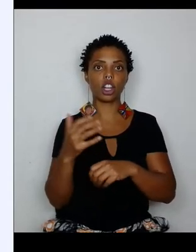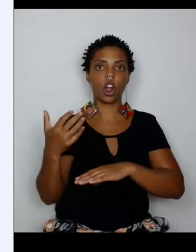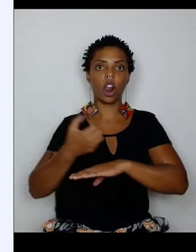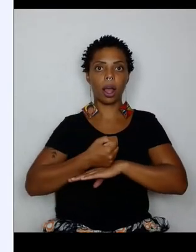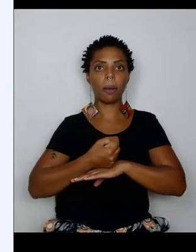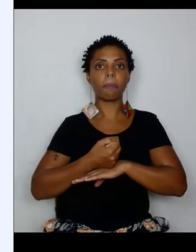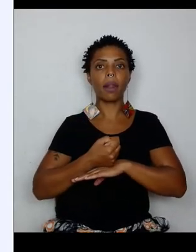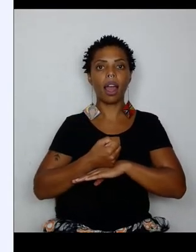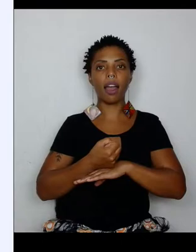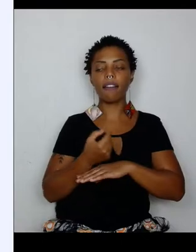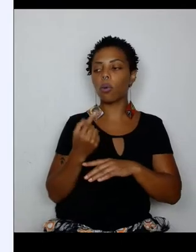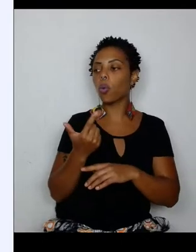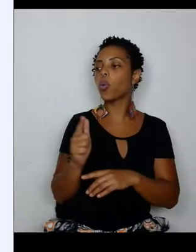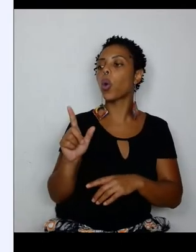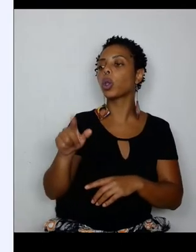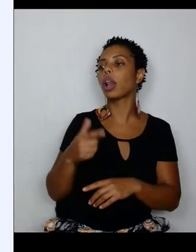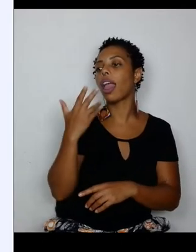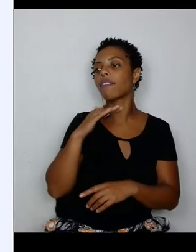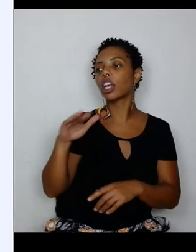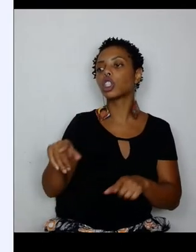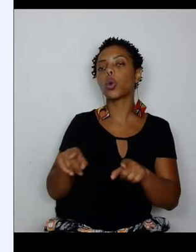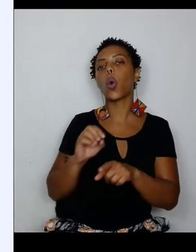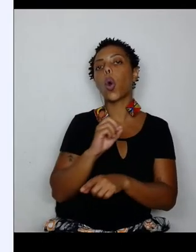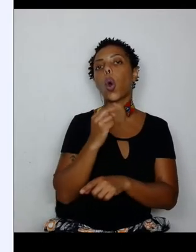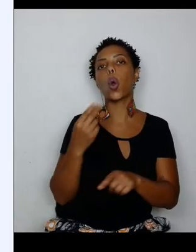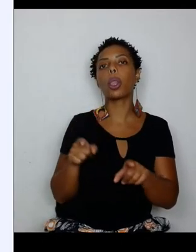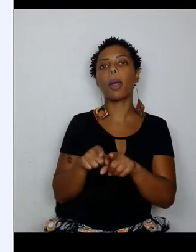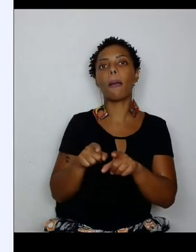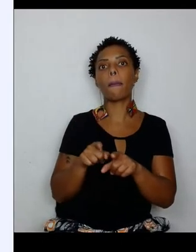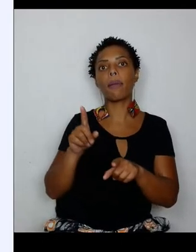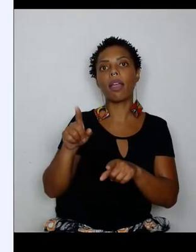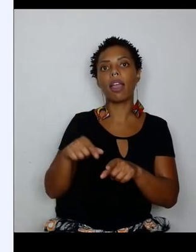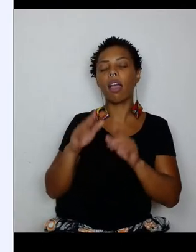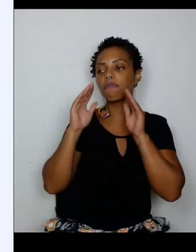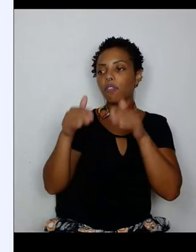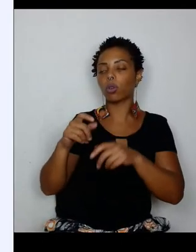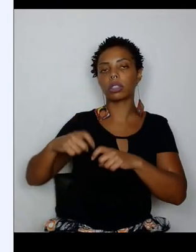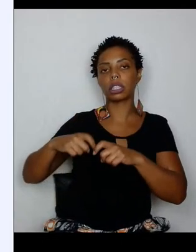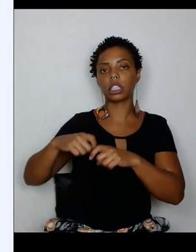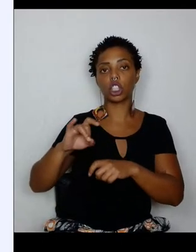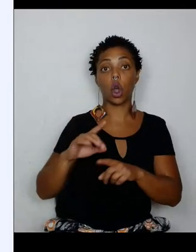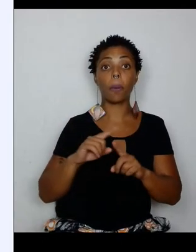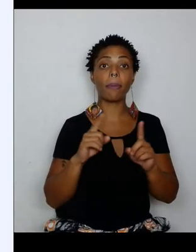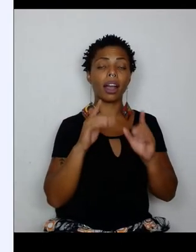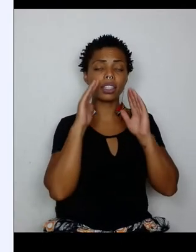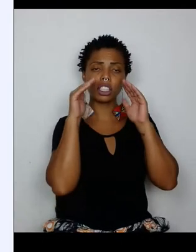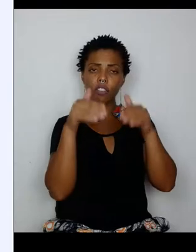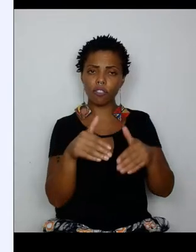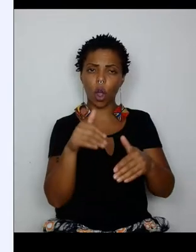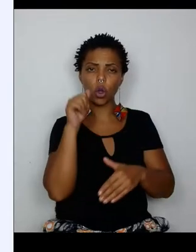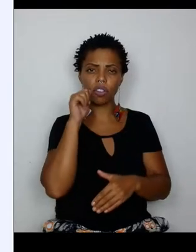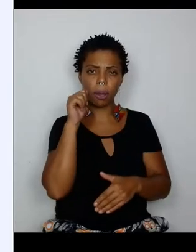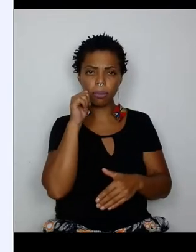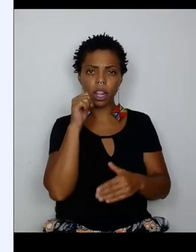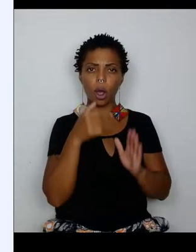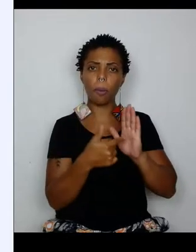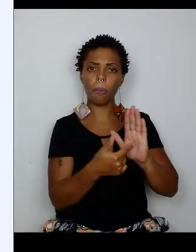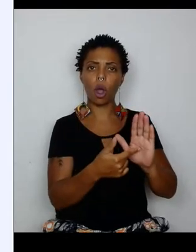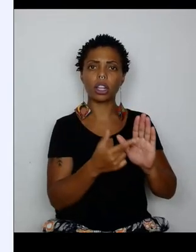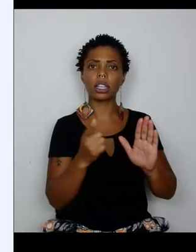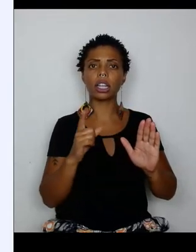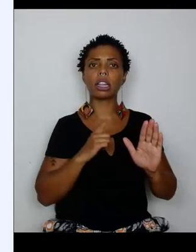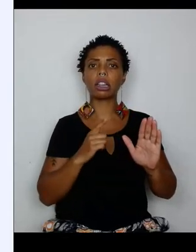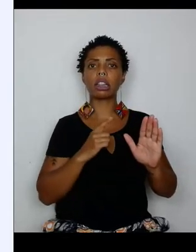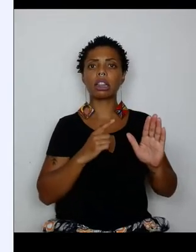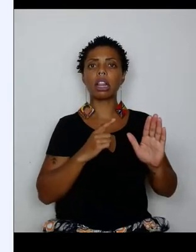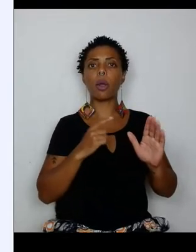i've proposed instead that this focus on the female reflects a preoccupation with polynesian origin myths and alternative